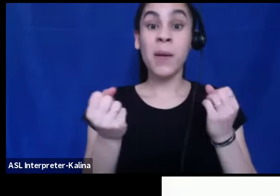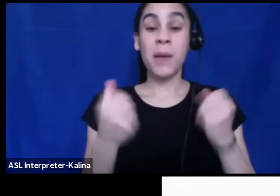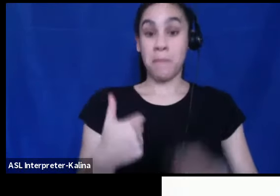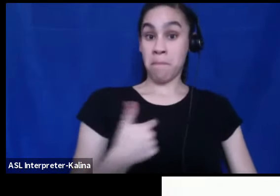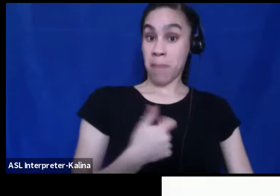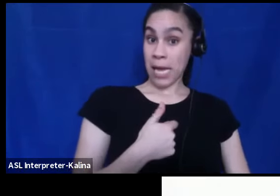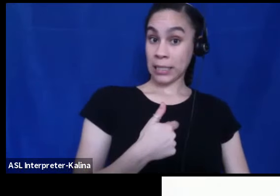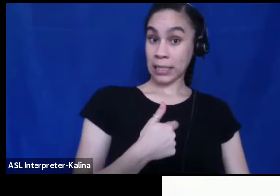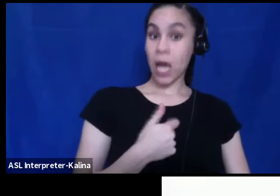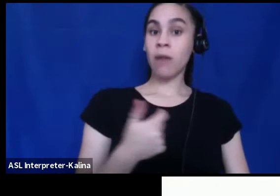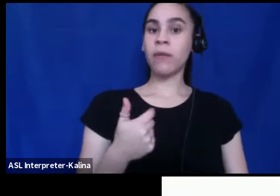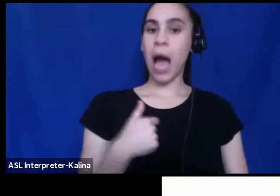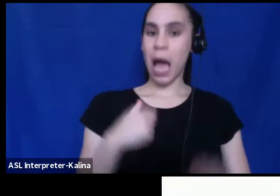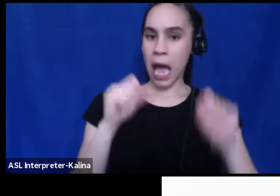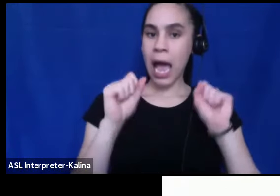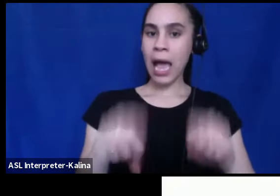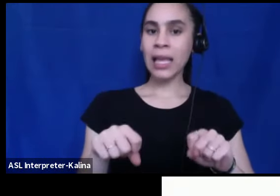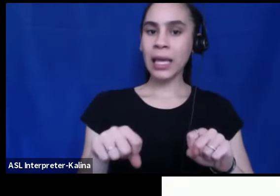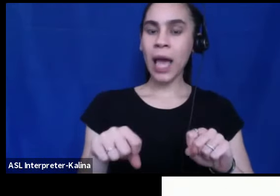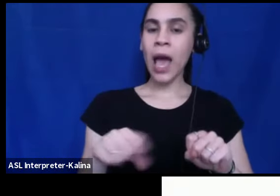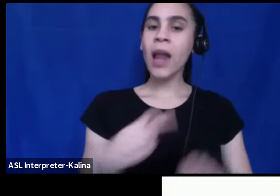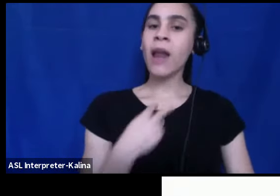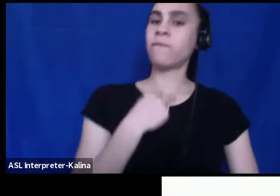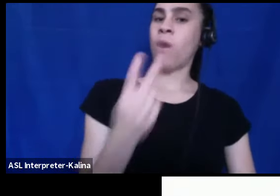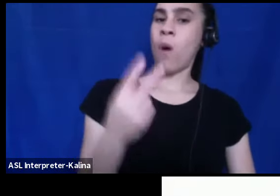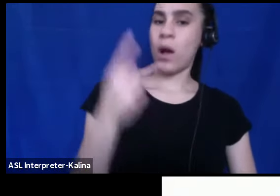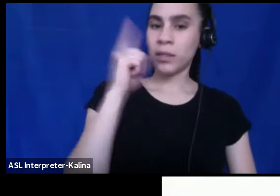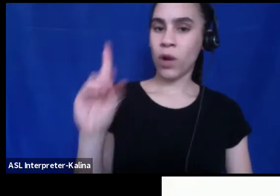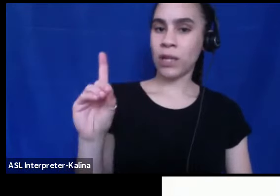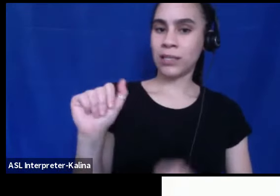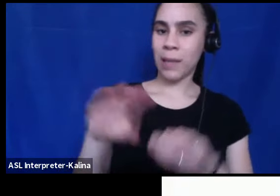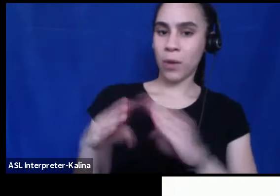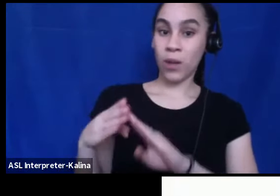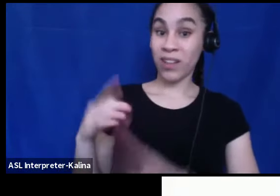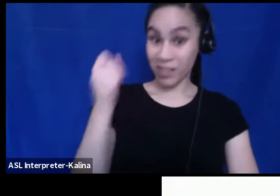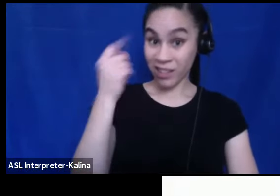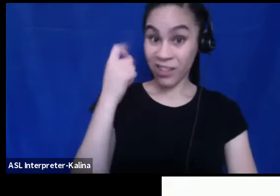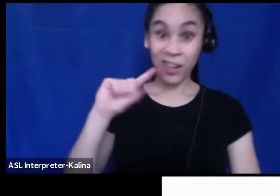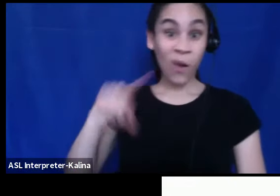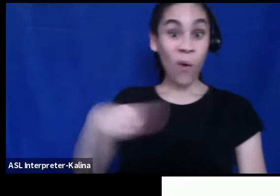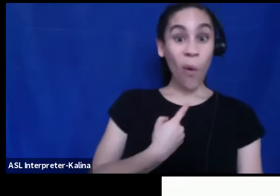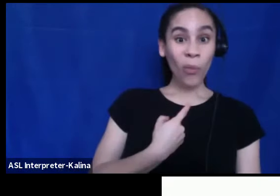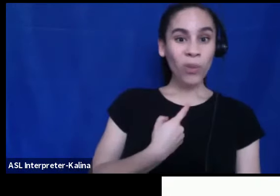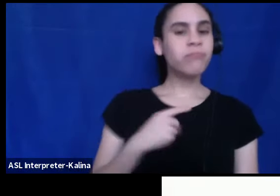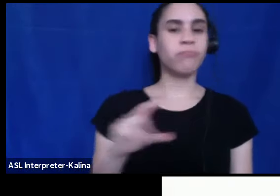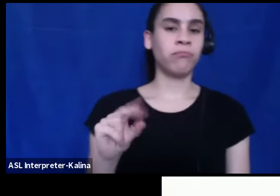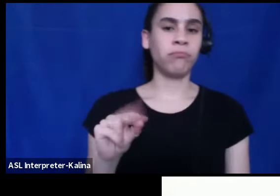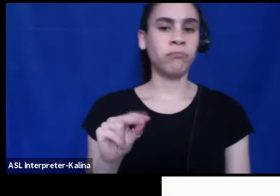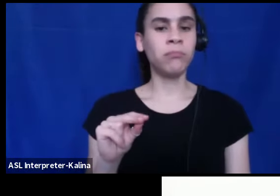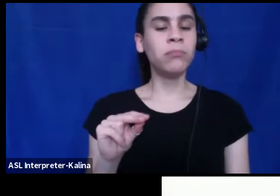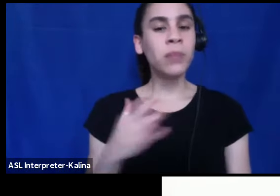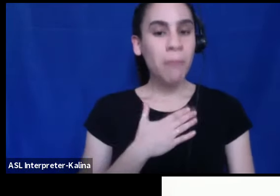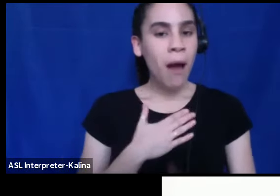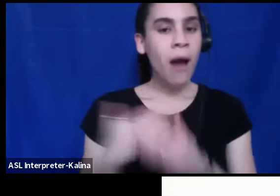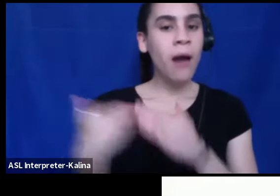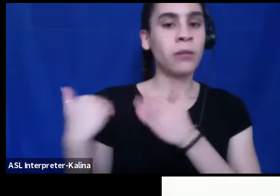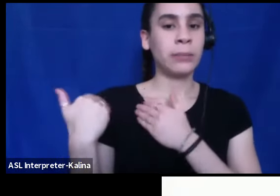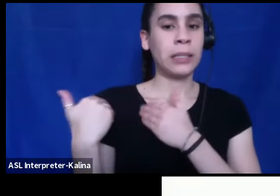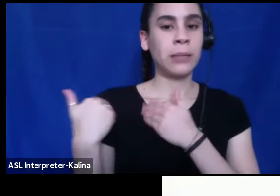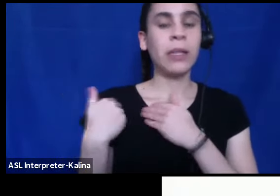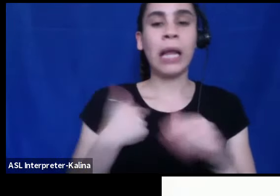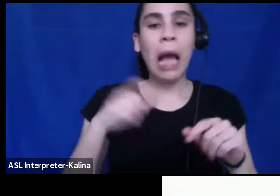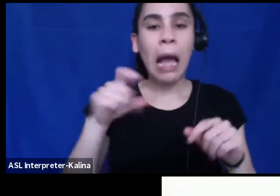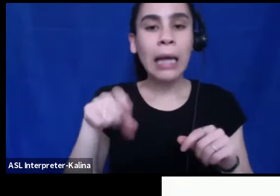where I can be a voice for the disabled community, but I am not the only voice. So my responsibility is to